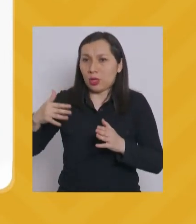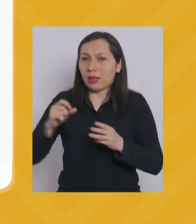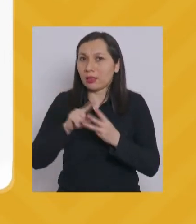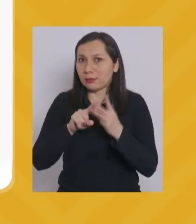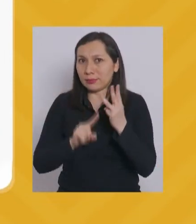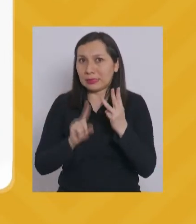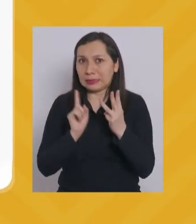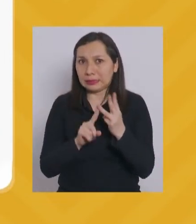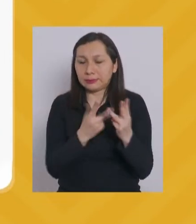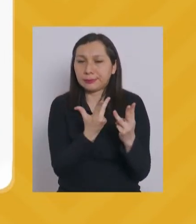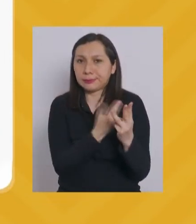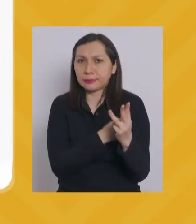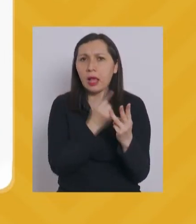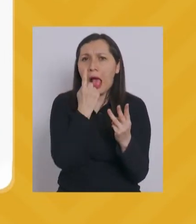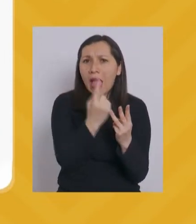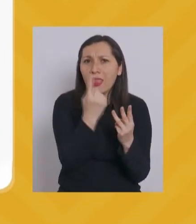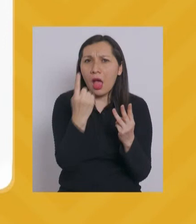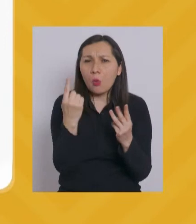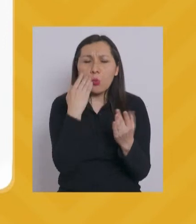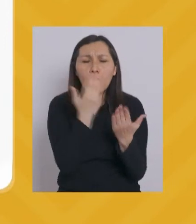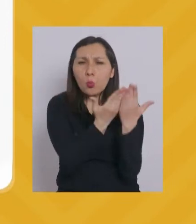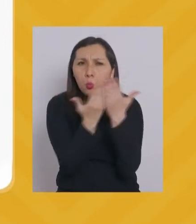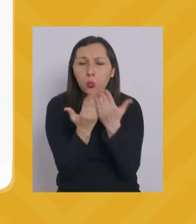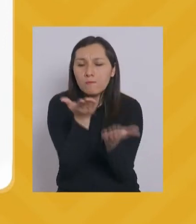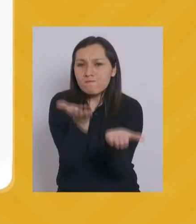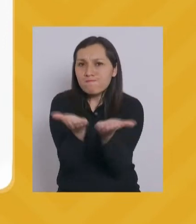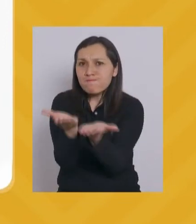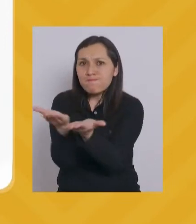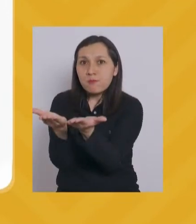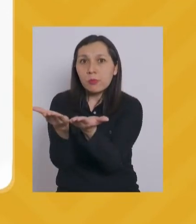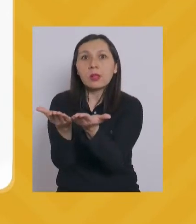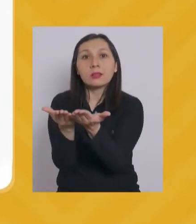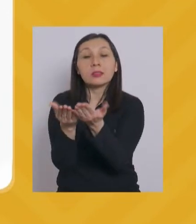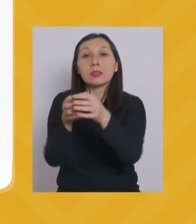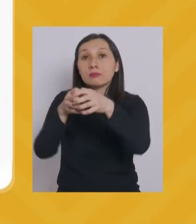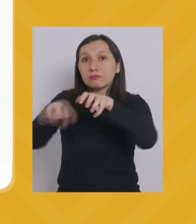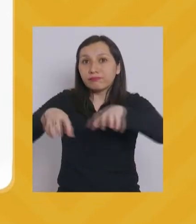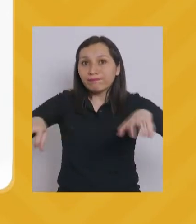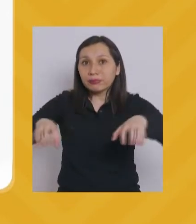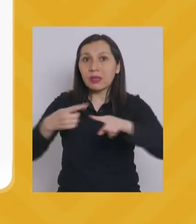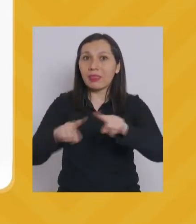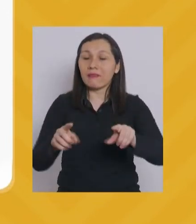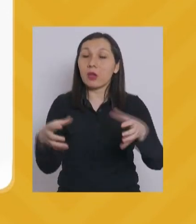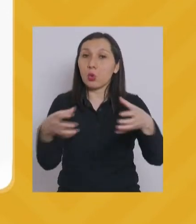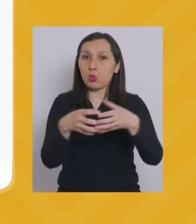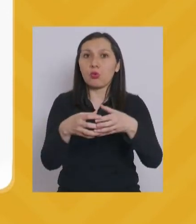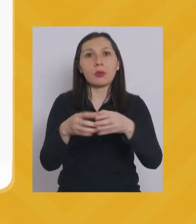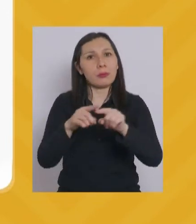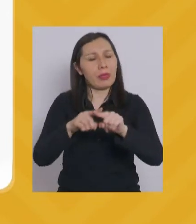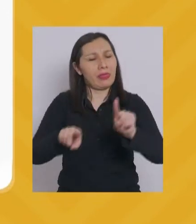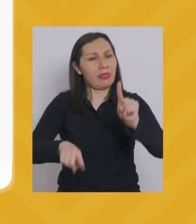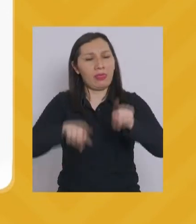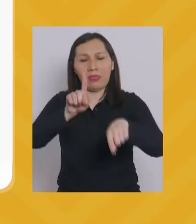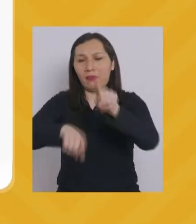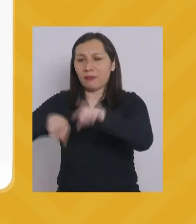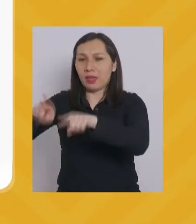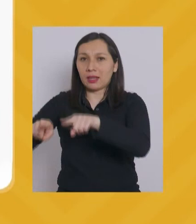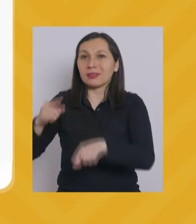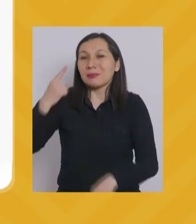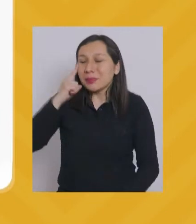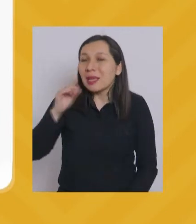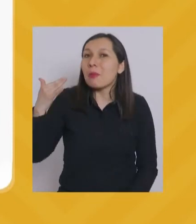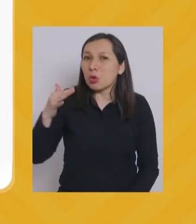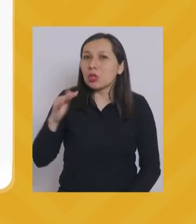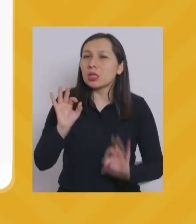which is an important group. And when you analyze variable by variable, we see that the distribution of this in the different groups